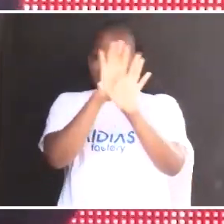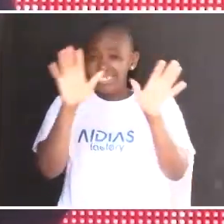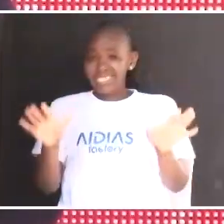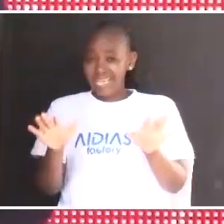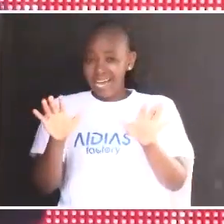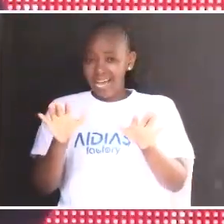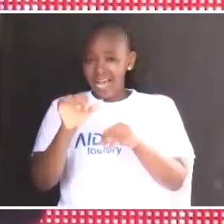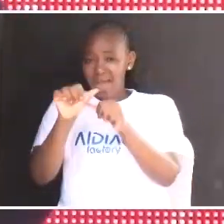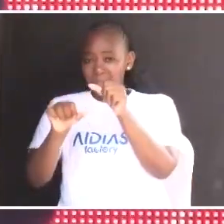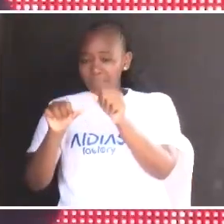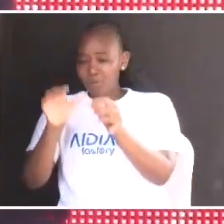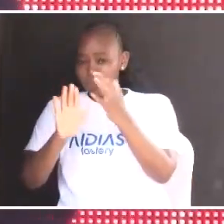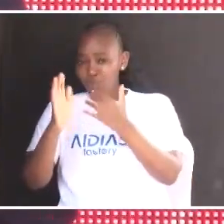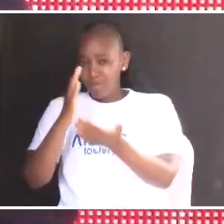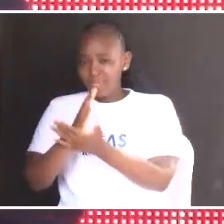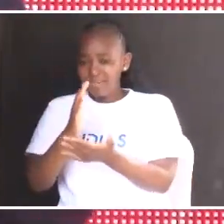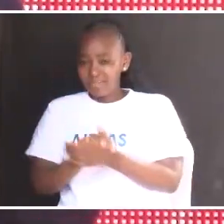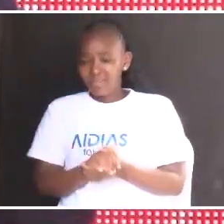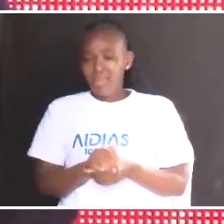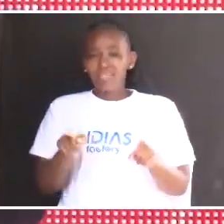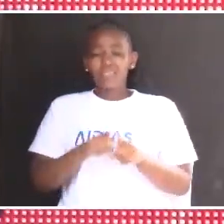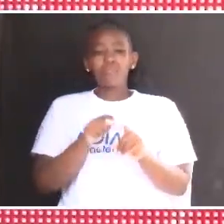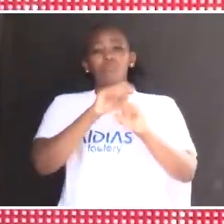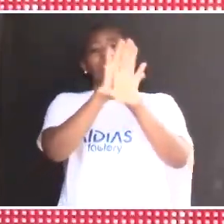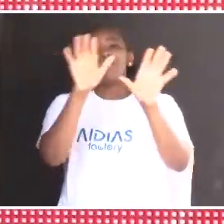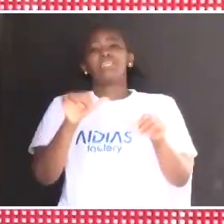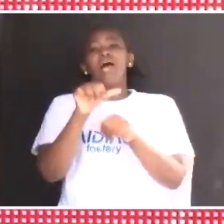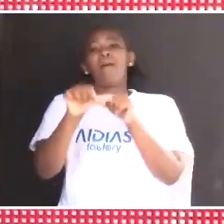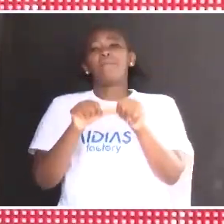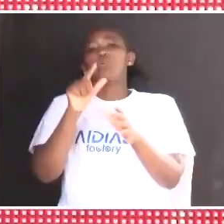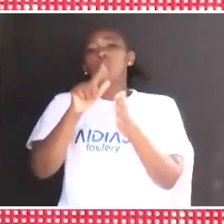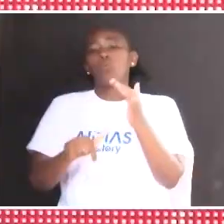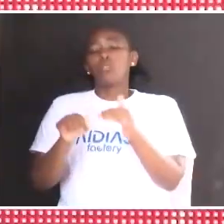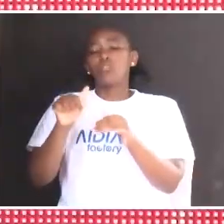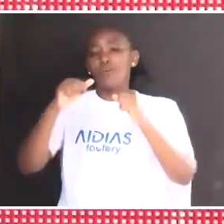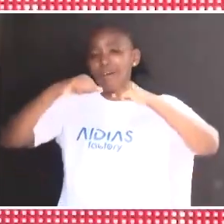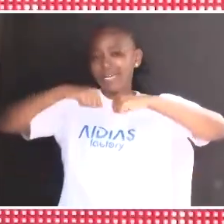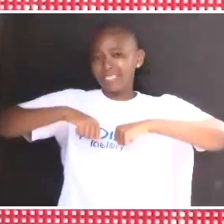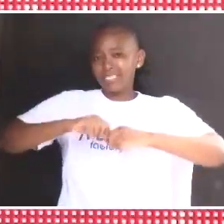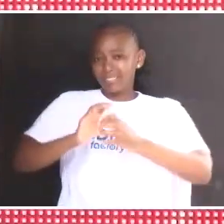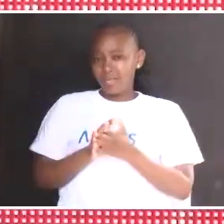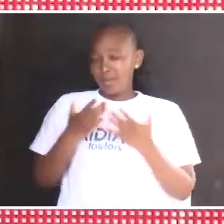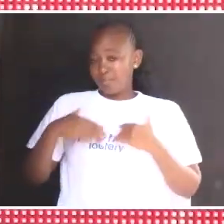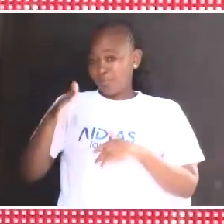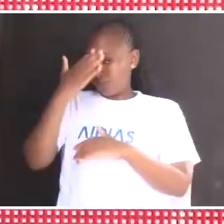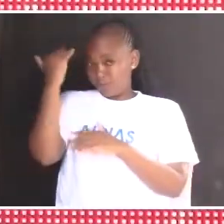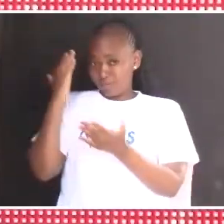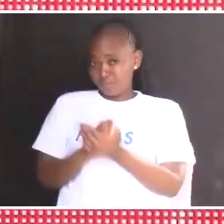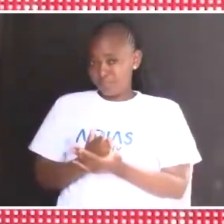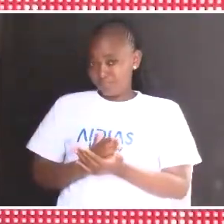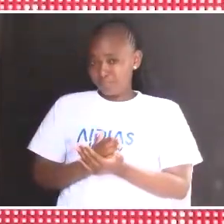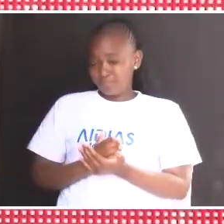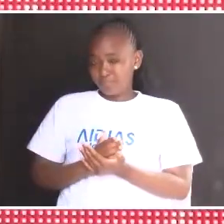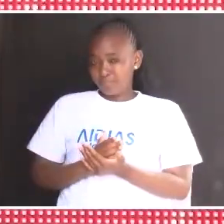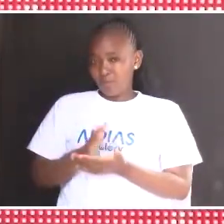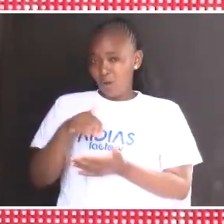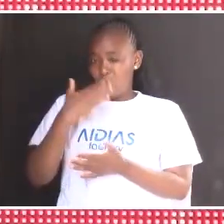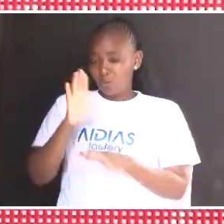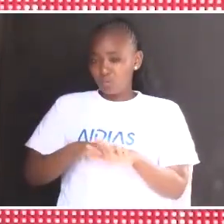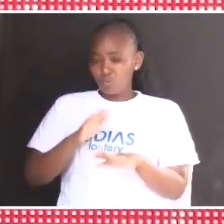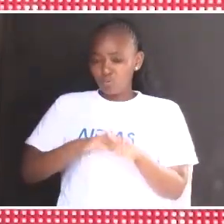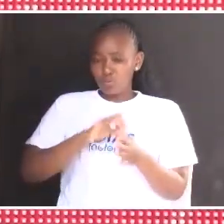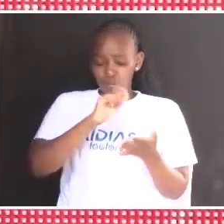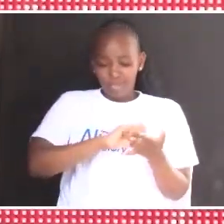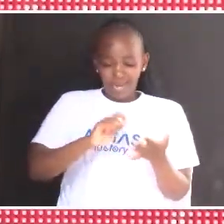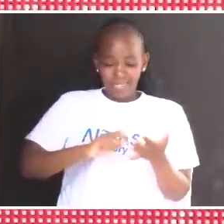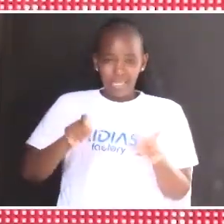on your rights, or to be clear on what you have agreed, because people forget. People forget. It is always good to write it